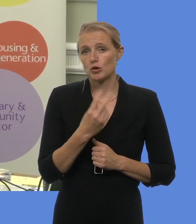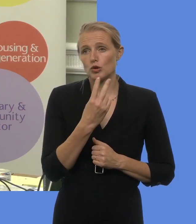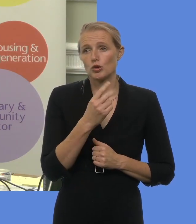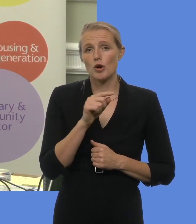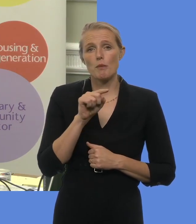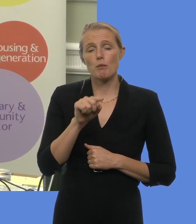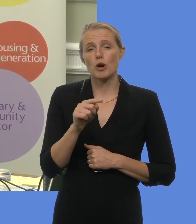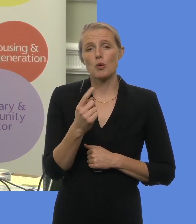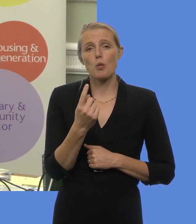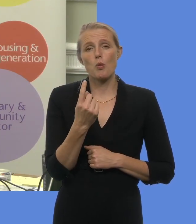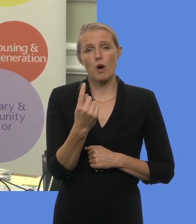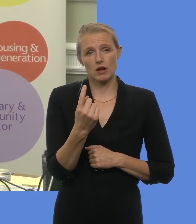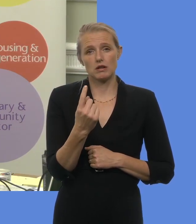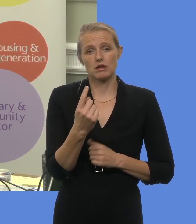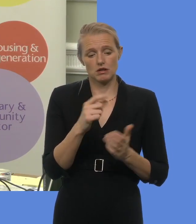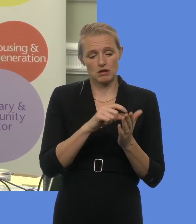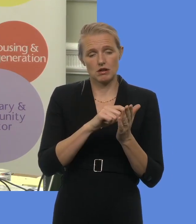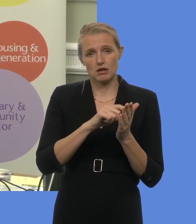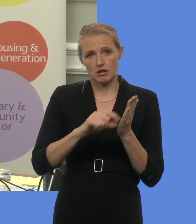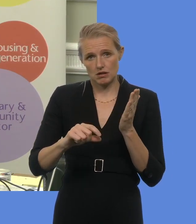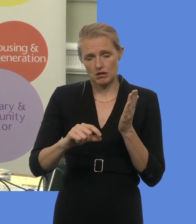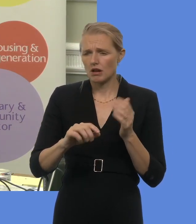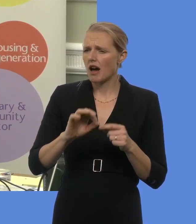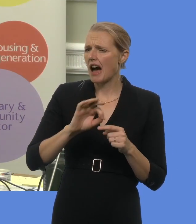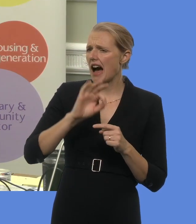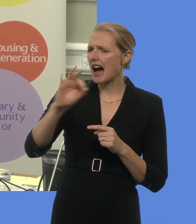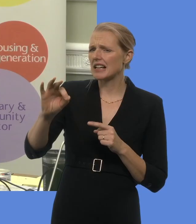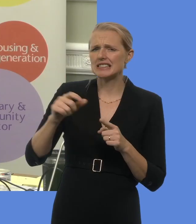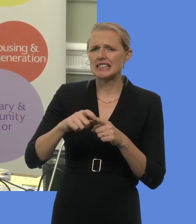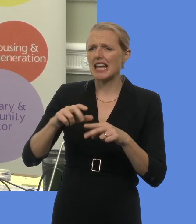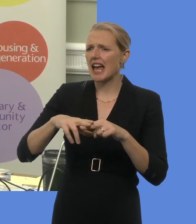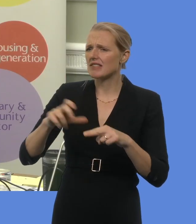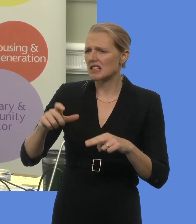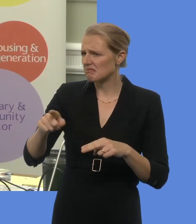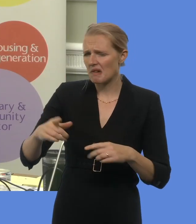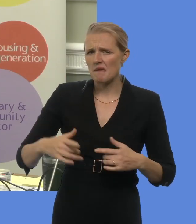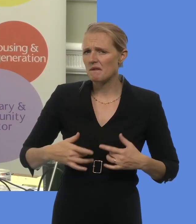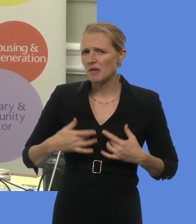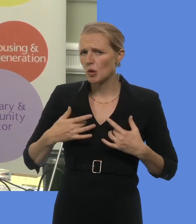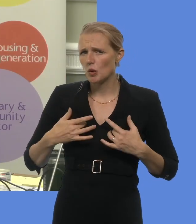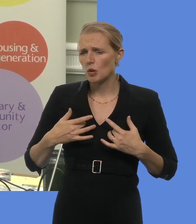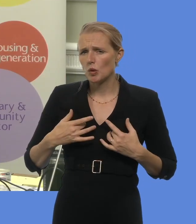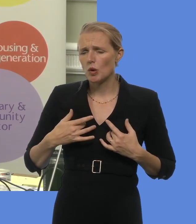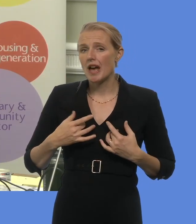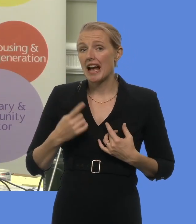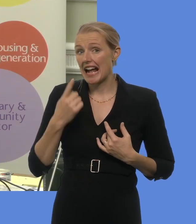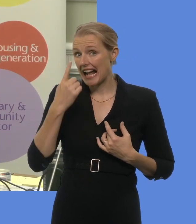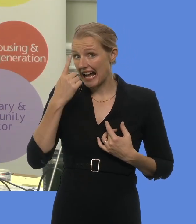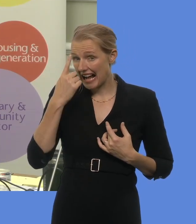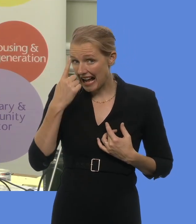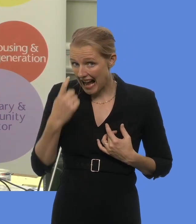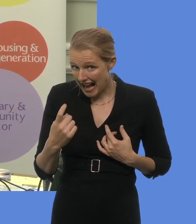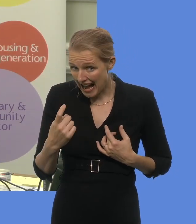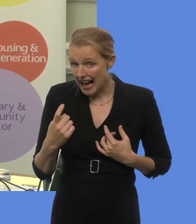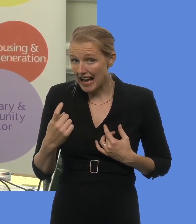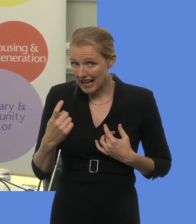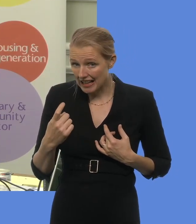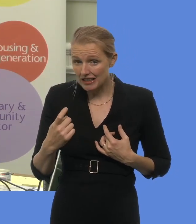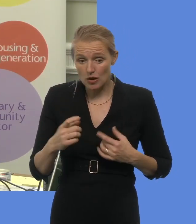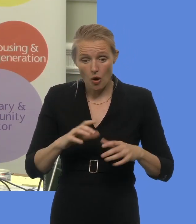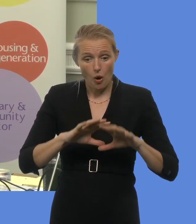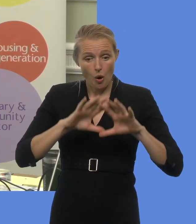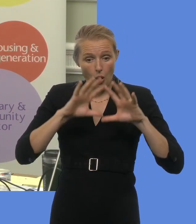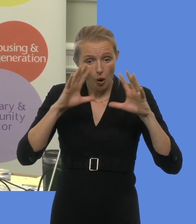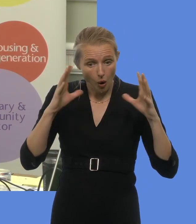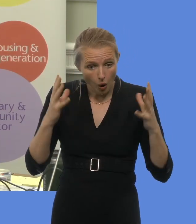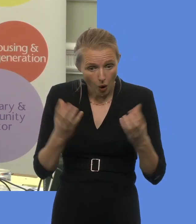2.1, first of all, we're going to ask the department's view on the feasibility of removing all from the